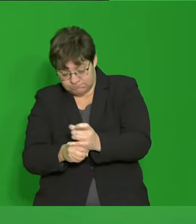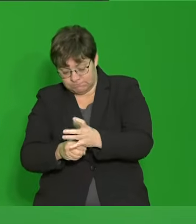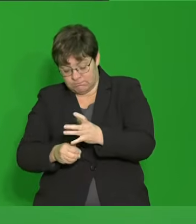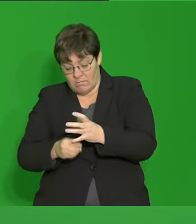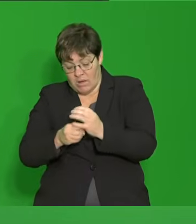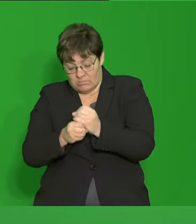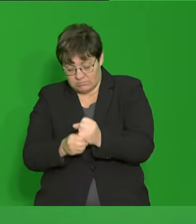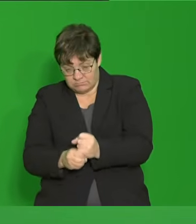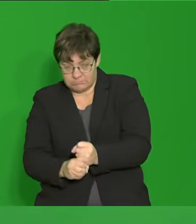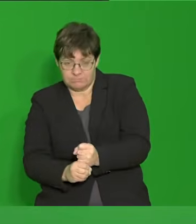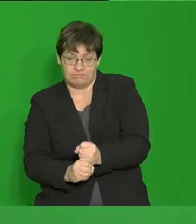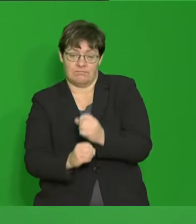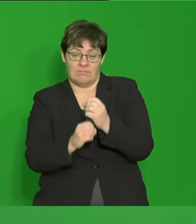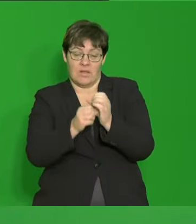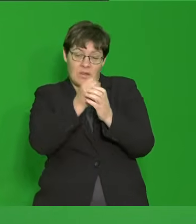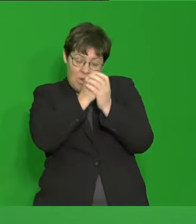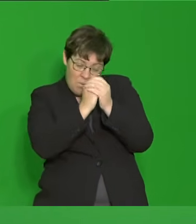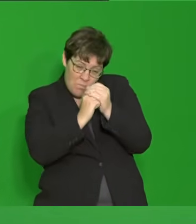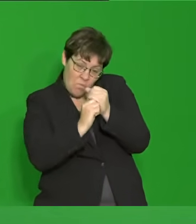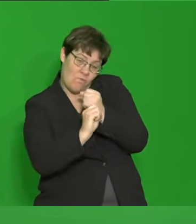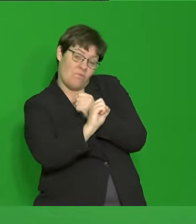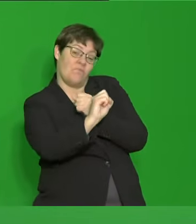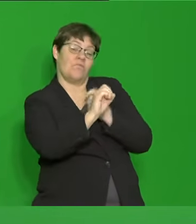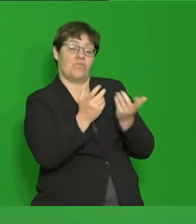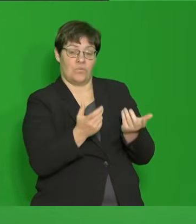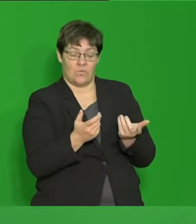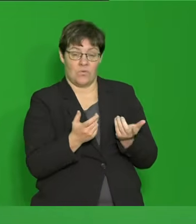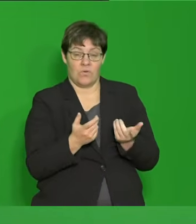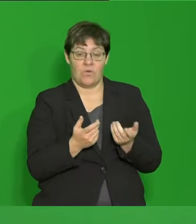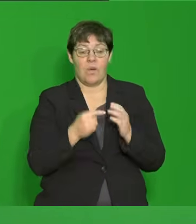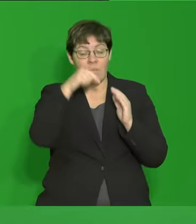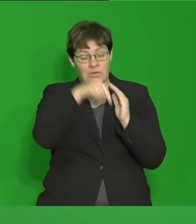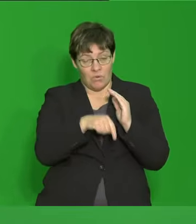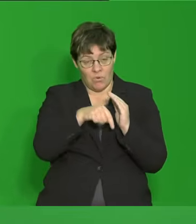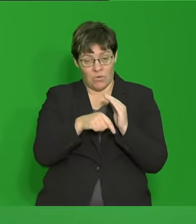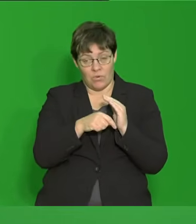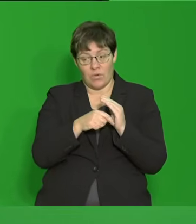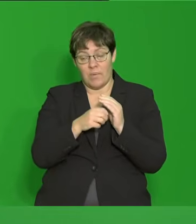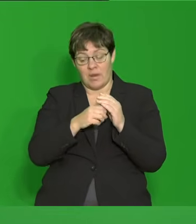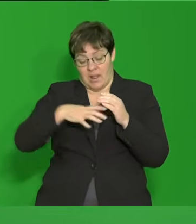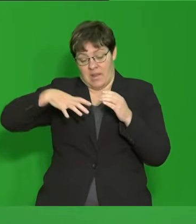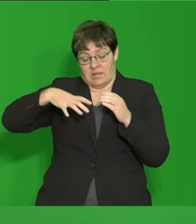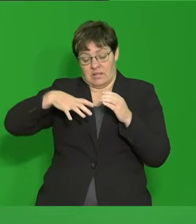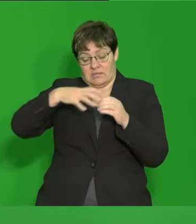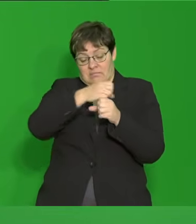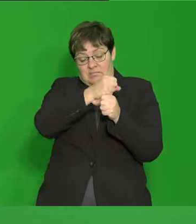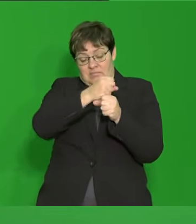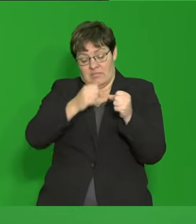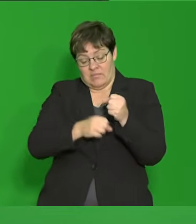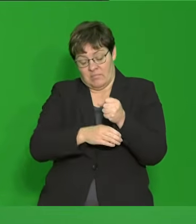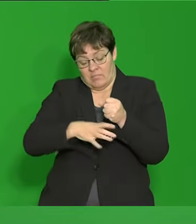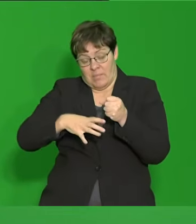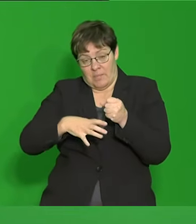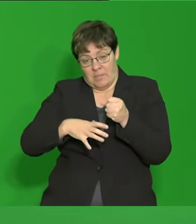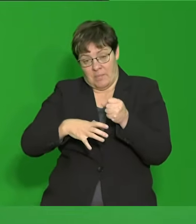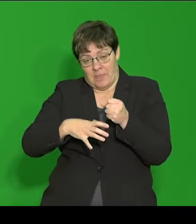the esophagus, allowing for the food bolus to move through, while further down below the bolus, the muscles relax.